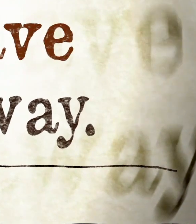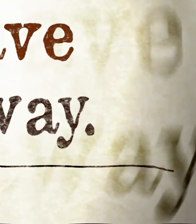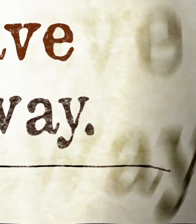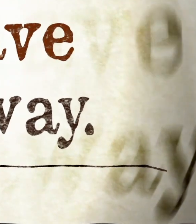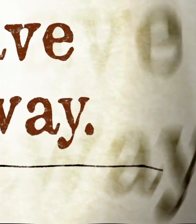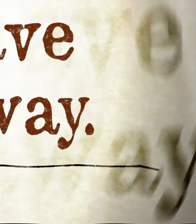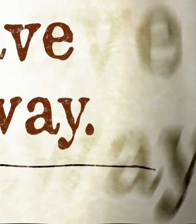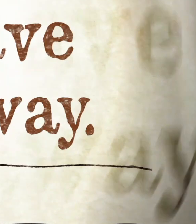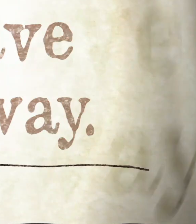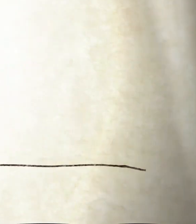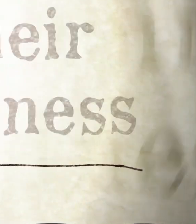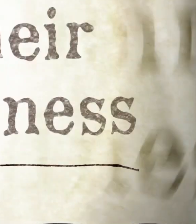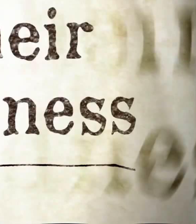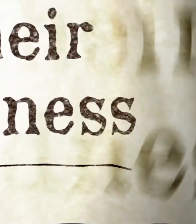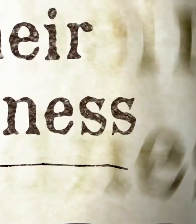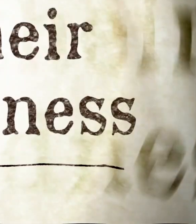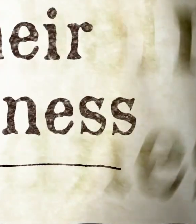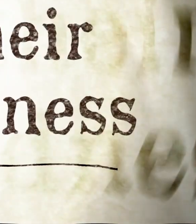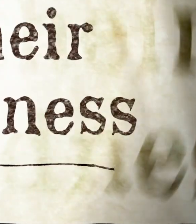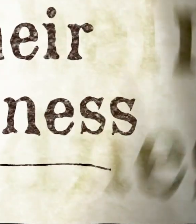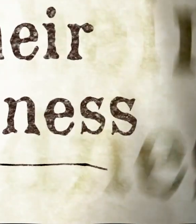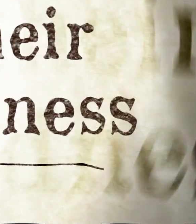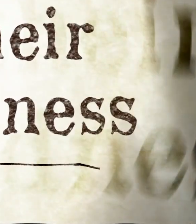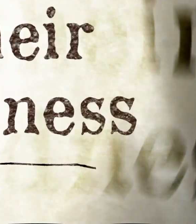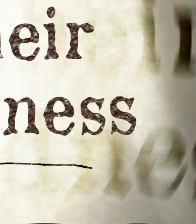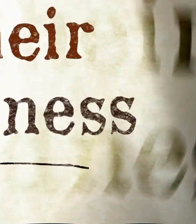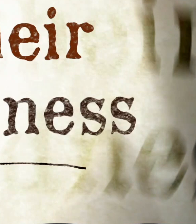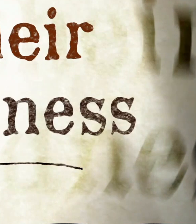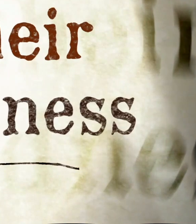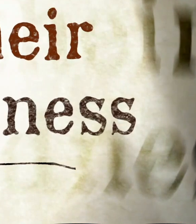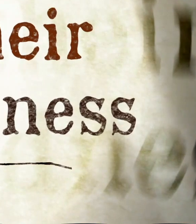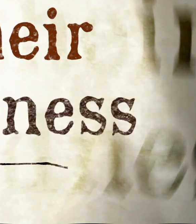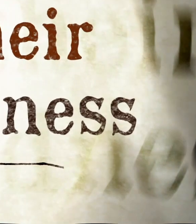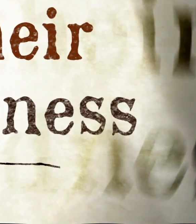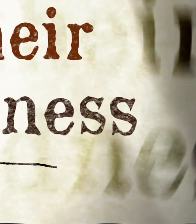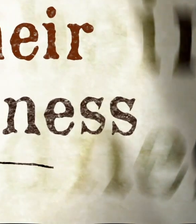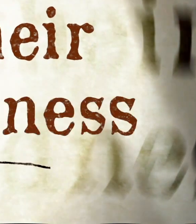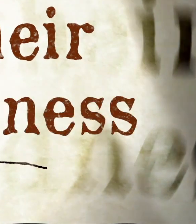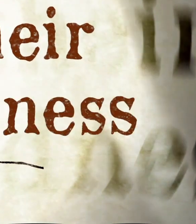Change their